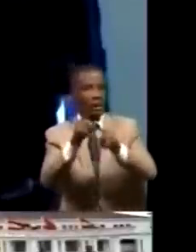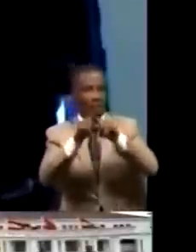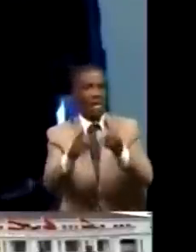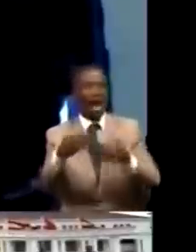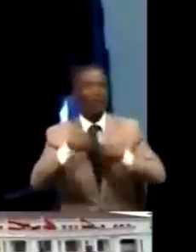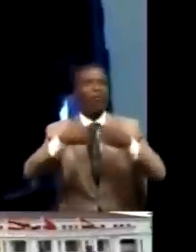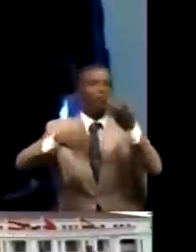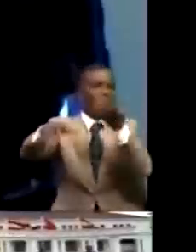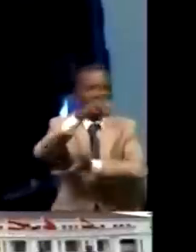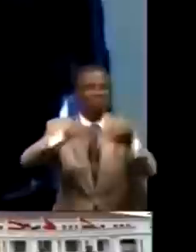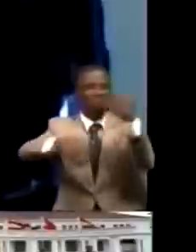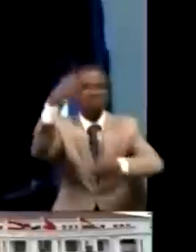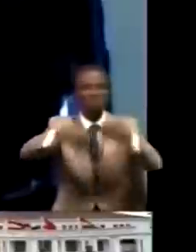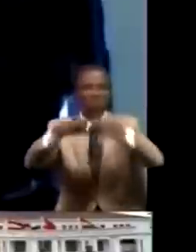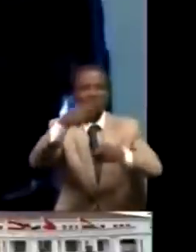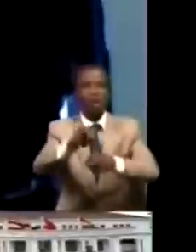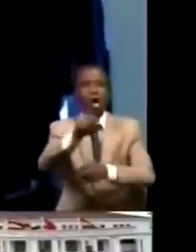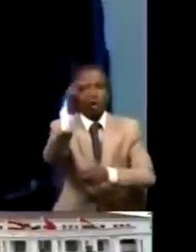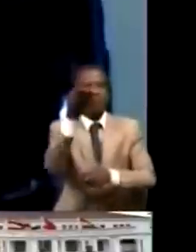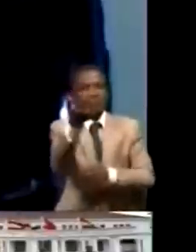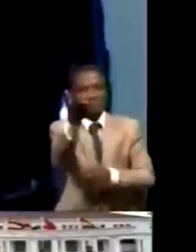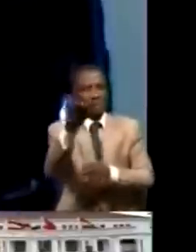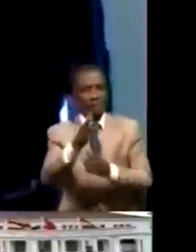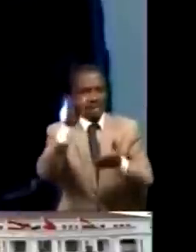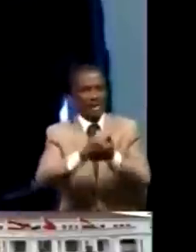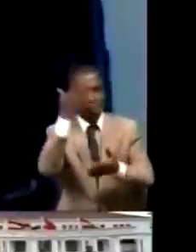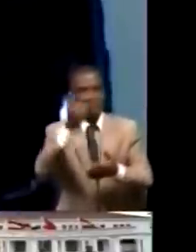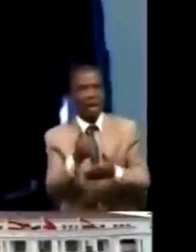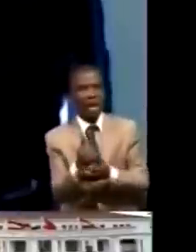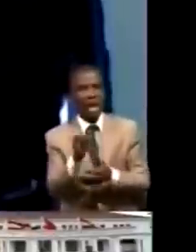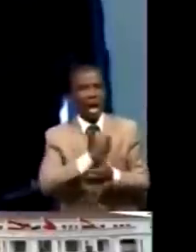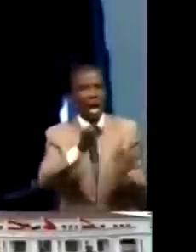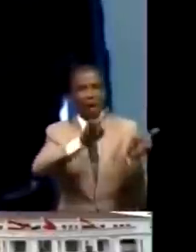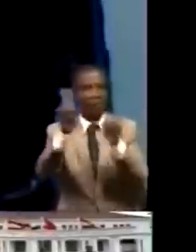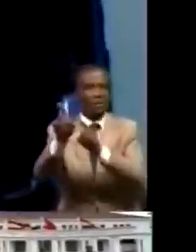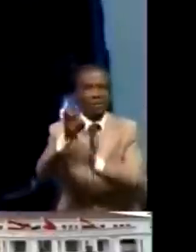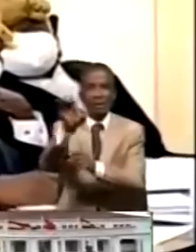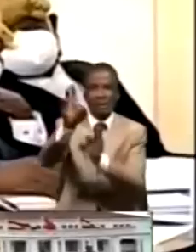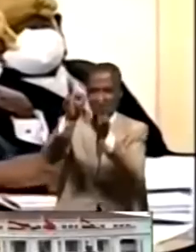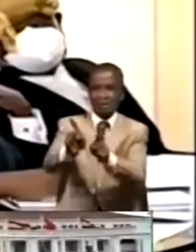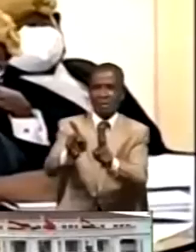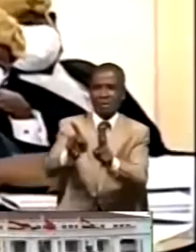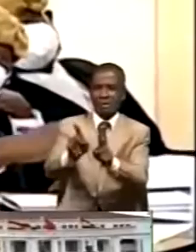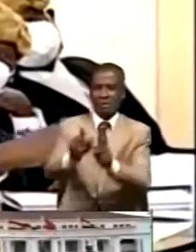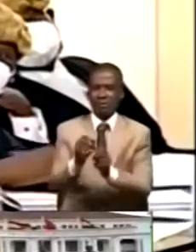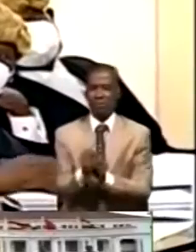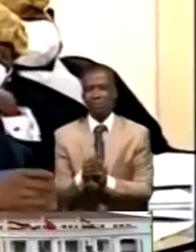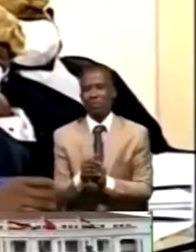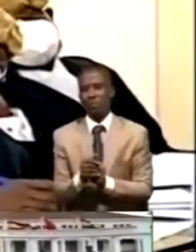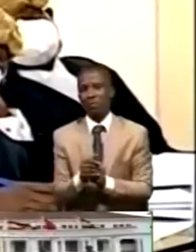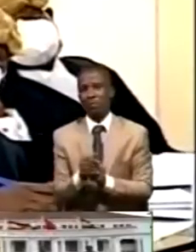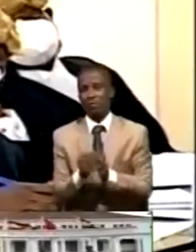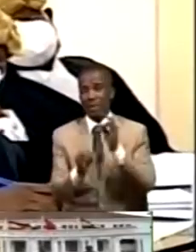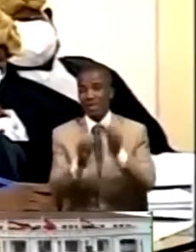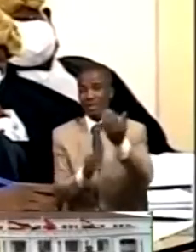issues with the forms for the Northern Region. Yes. And that was one of the reasons I went to see the commissioner. You had earlier told the court that you